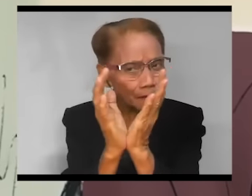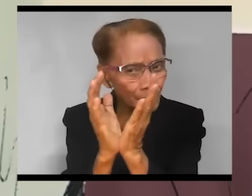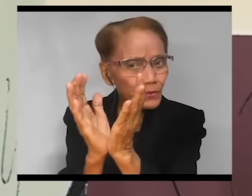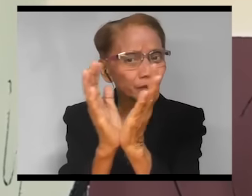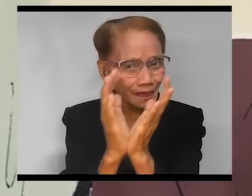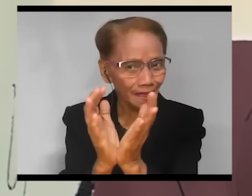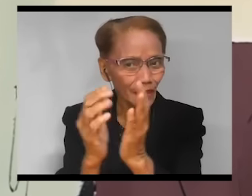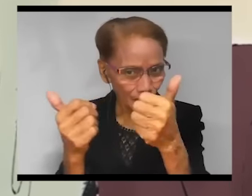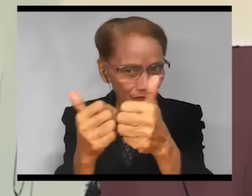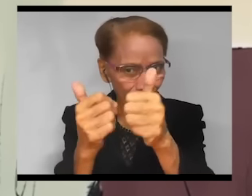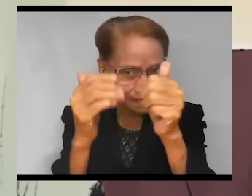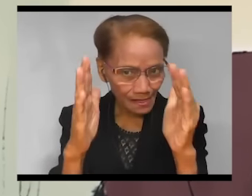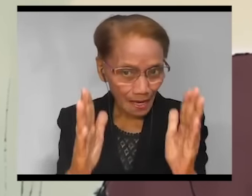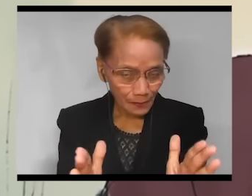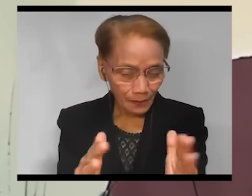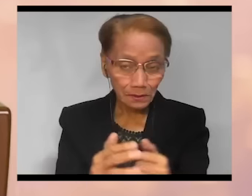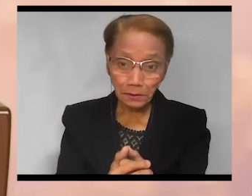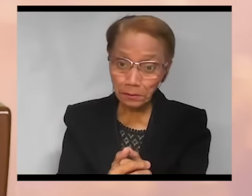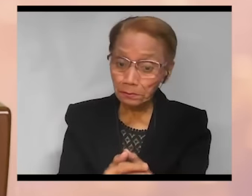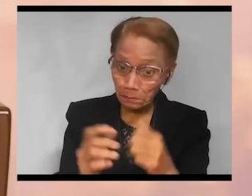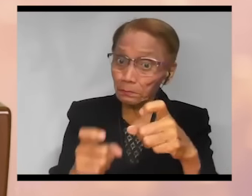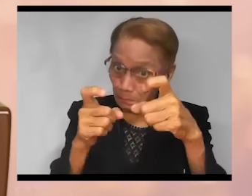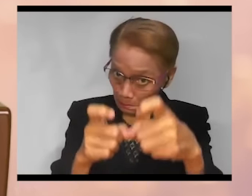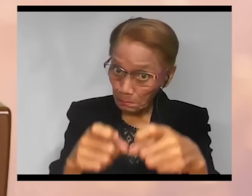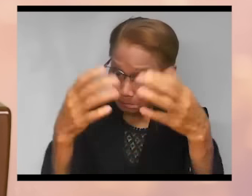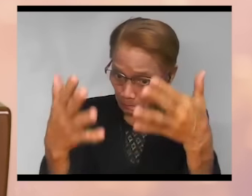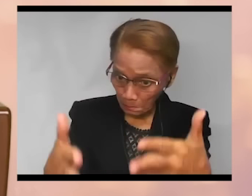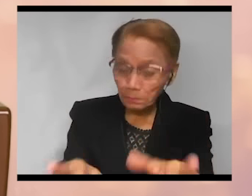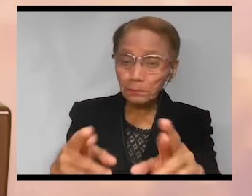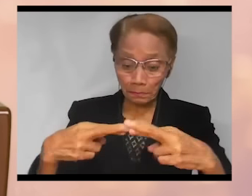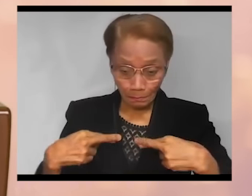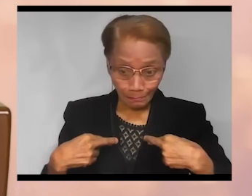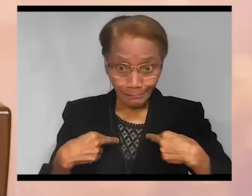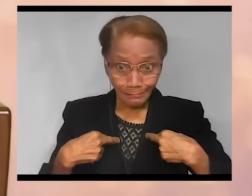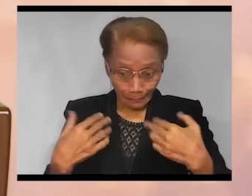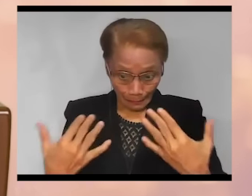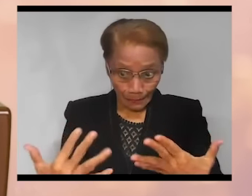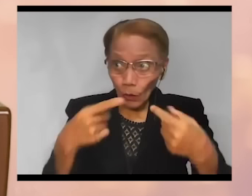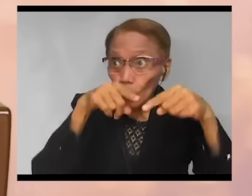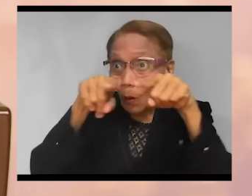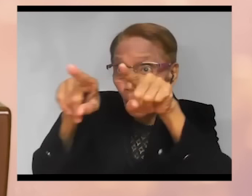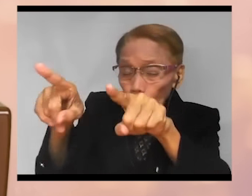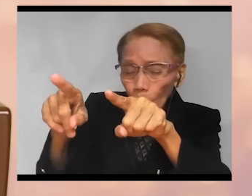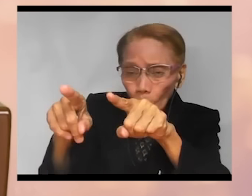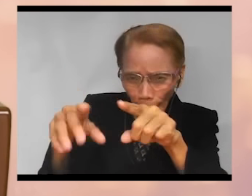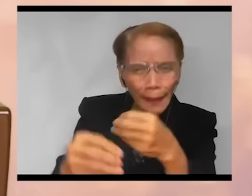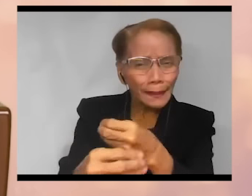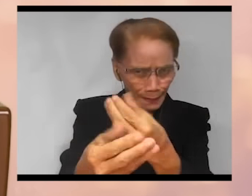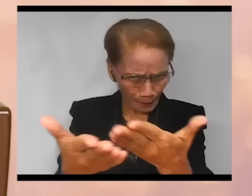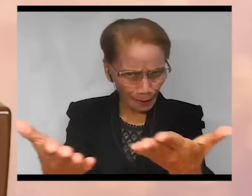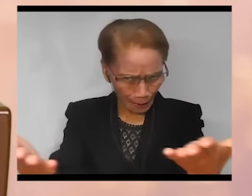the community of disciples. The gift you have received, now go and give